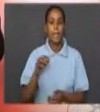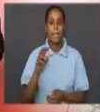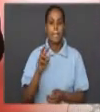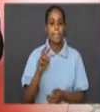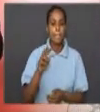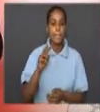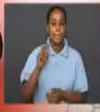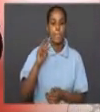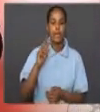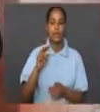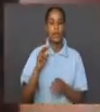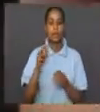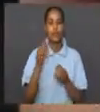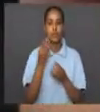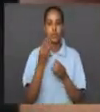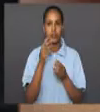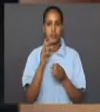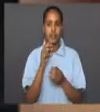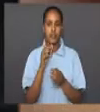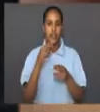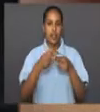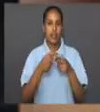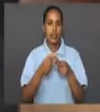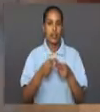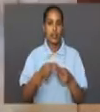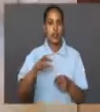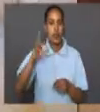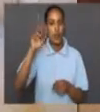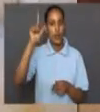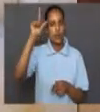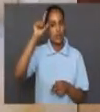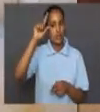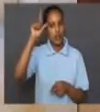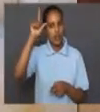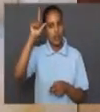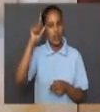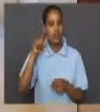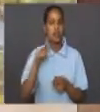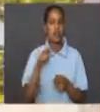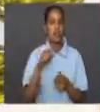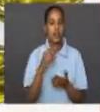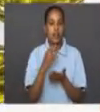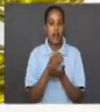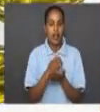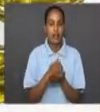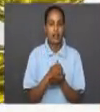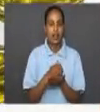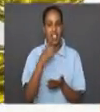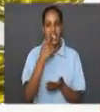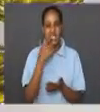Perspex is also sold under the names lucite, acrylic glass,